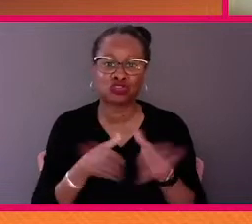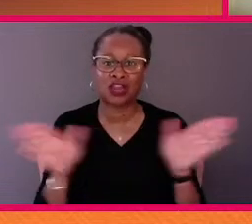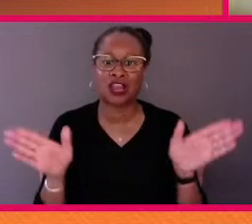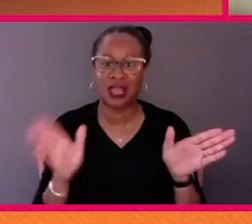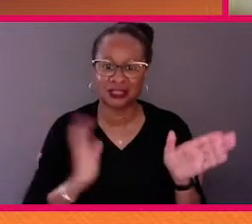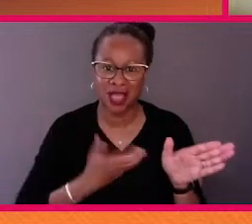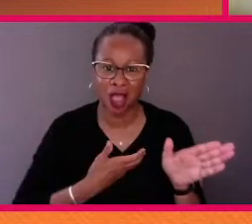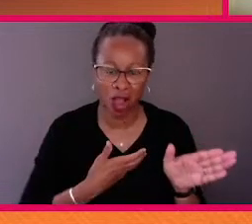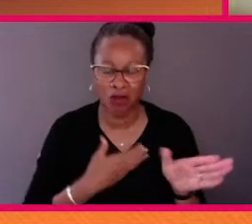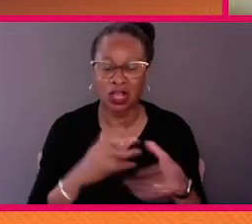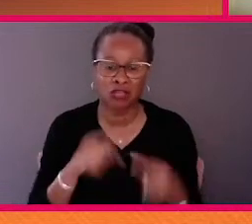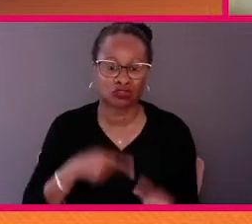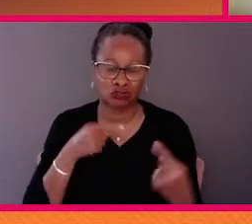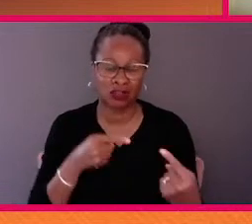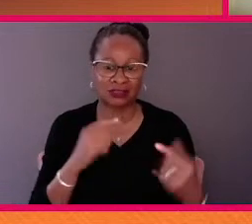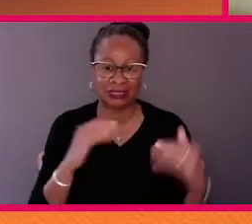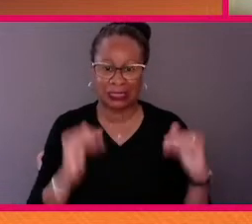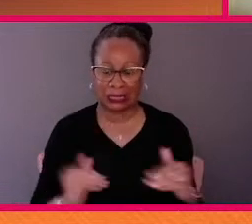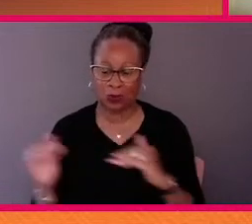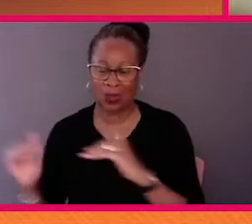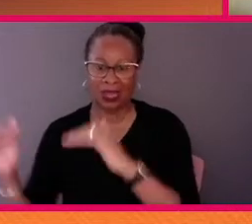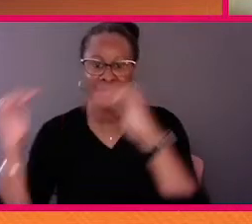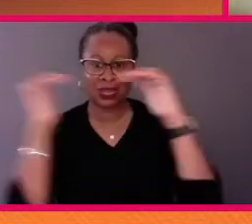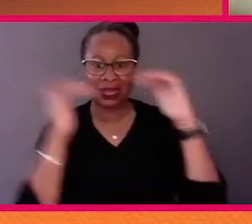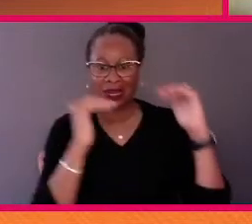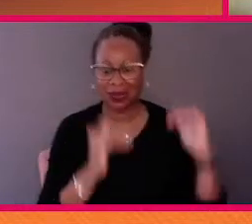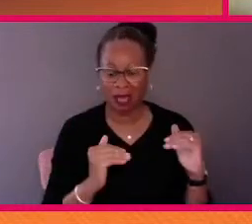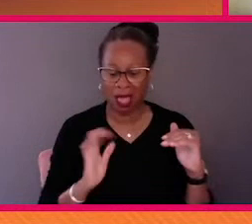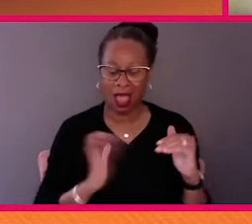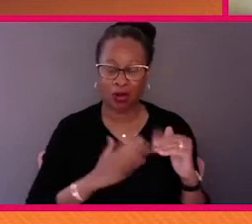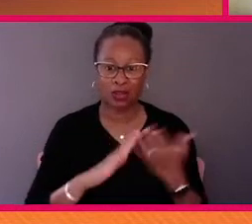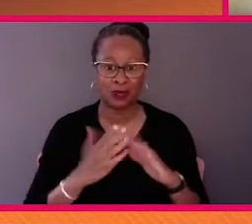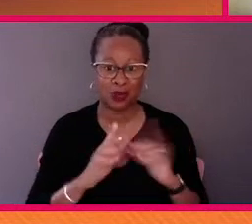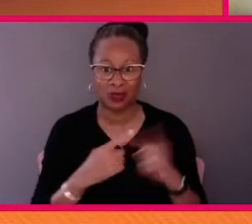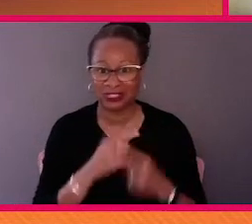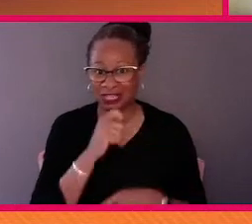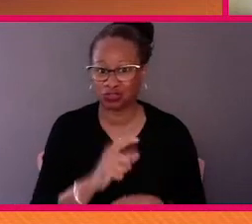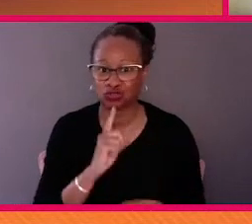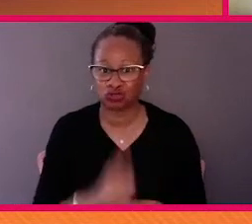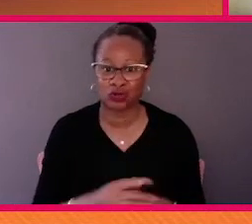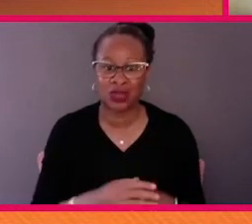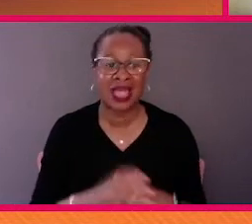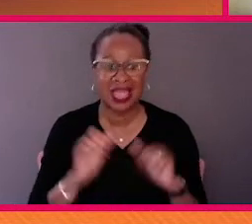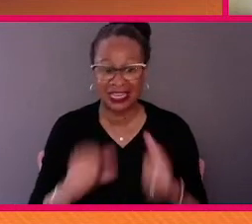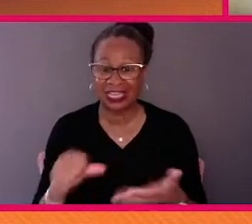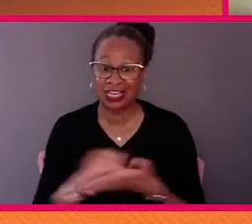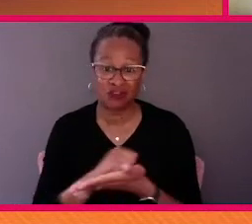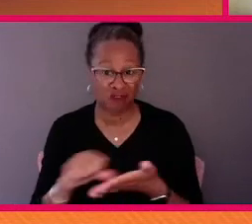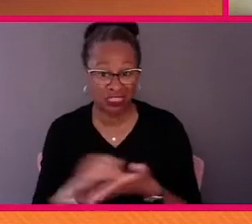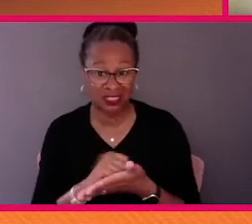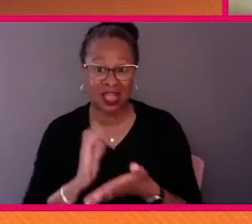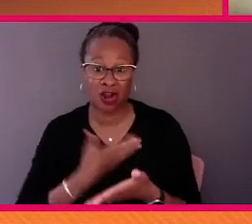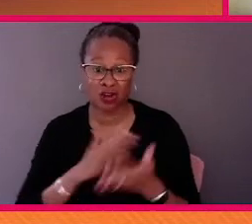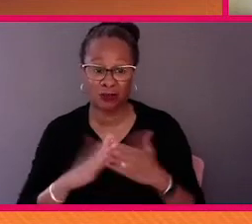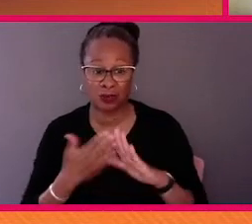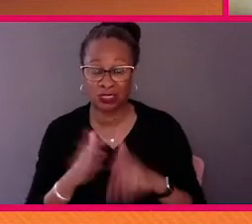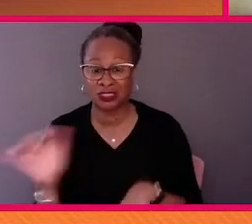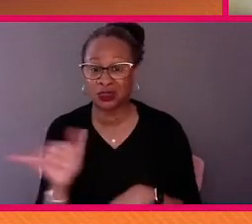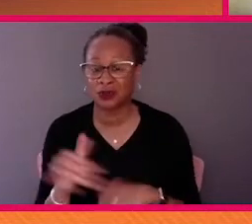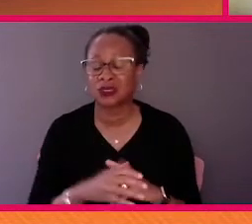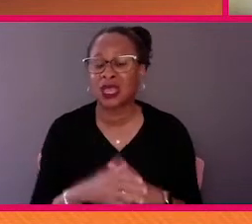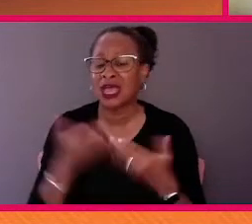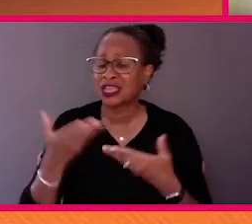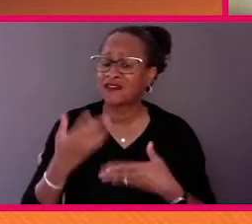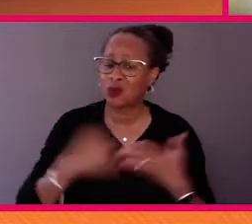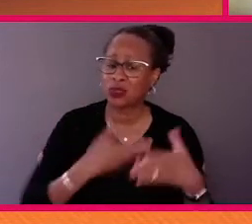can equate our communities when that's not true. It can even be complicit in its erasure. So given, you know, what you shared in terms of the